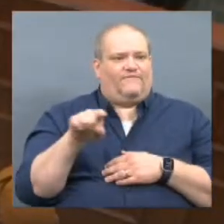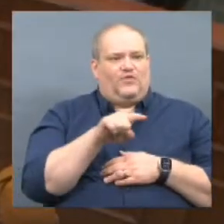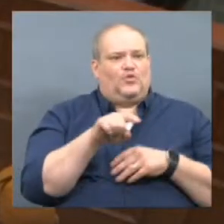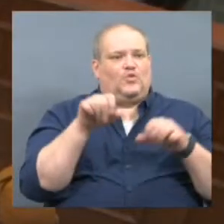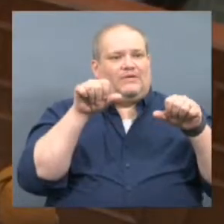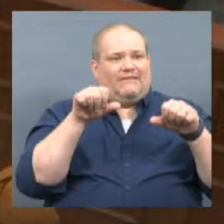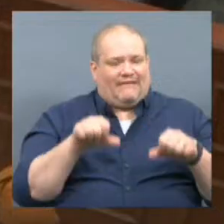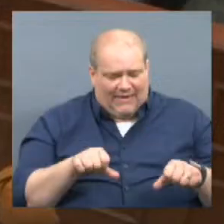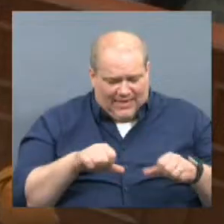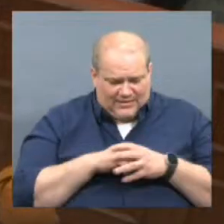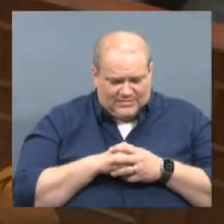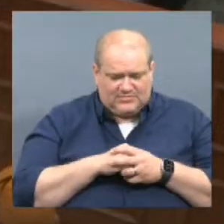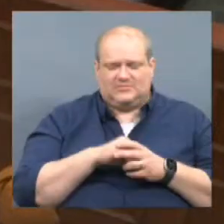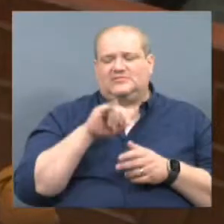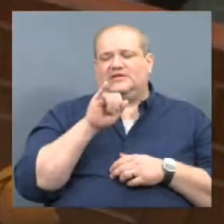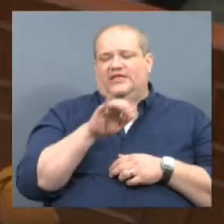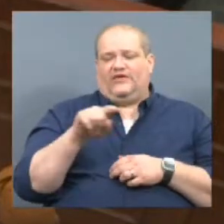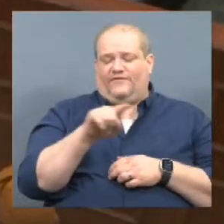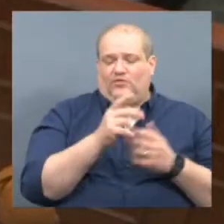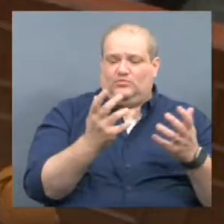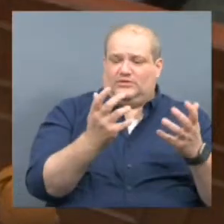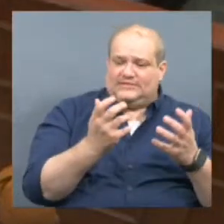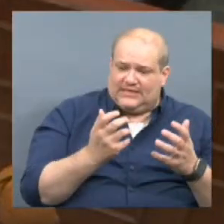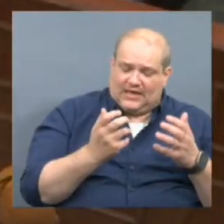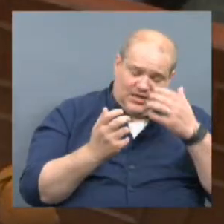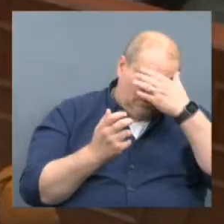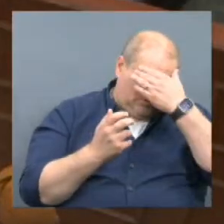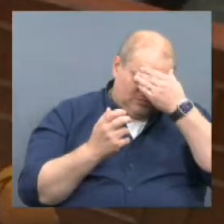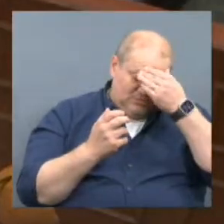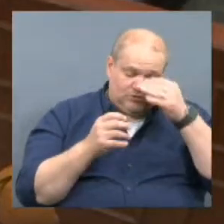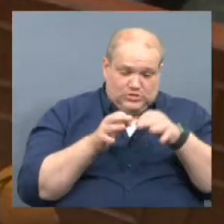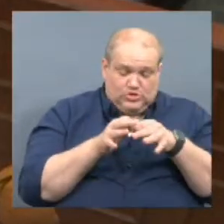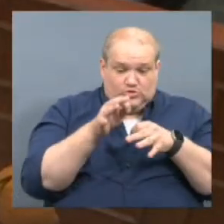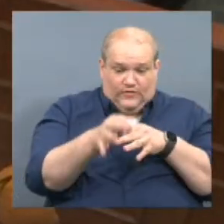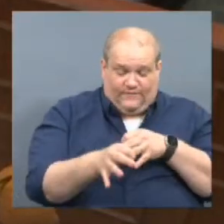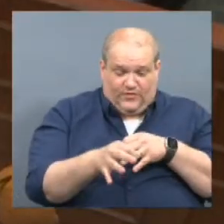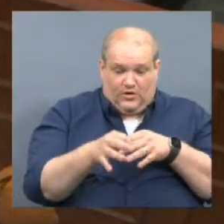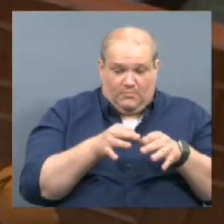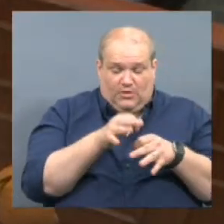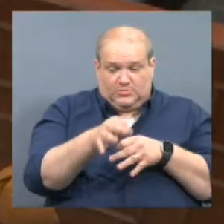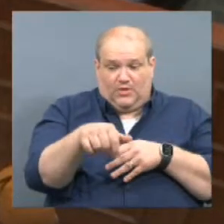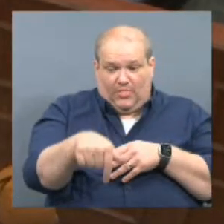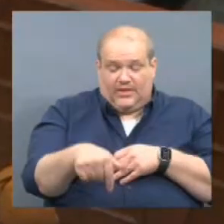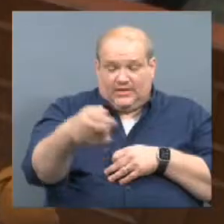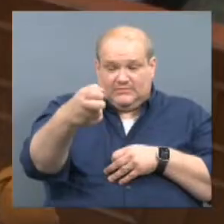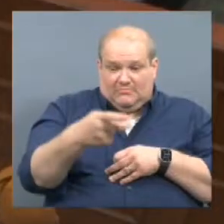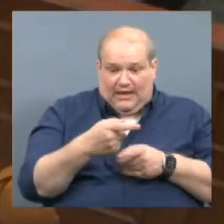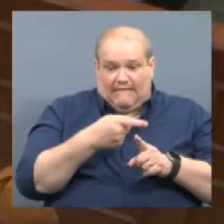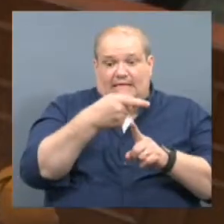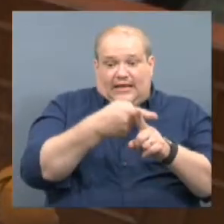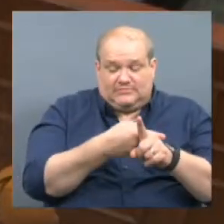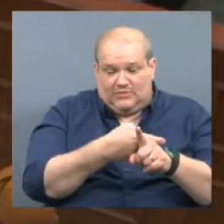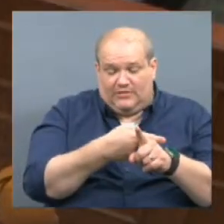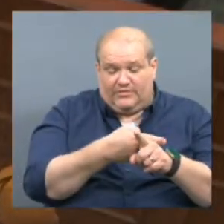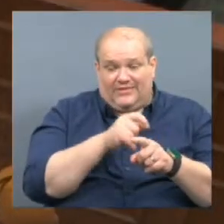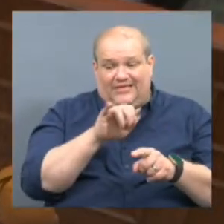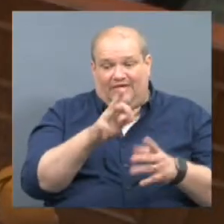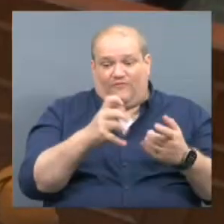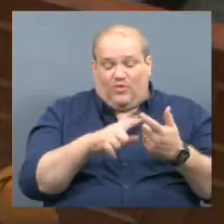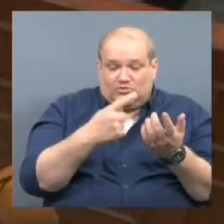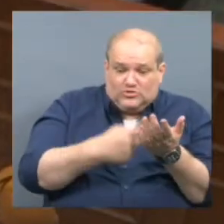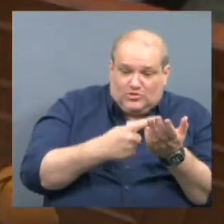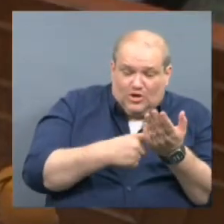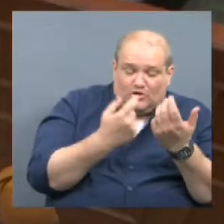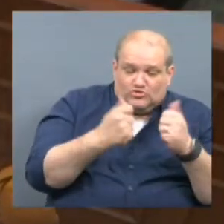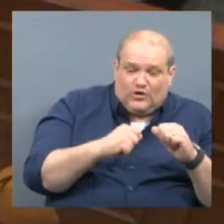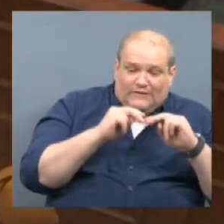can, if you desire this to defer or postpone this and come back next month, if you will, if you all want to talk and try